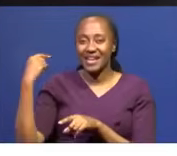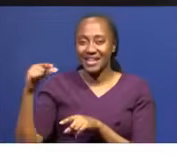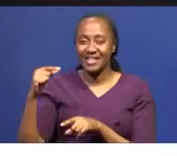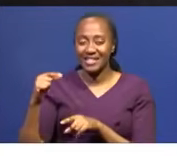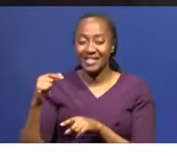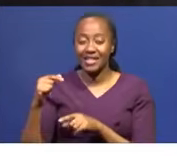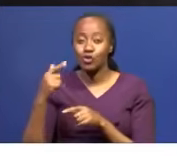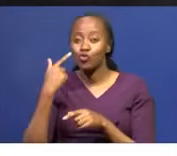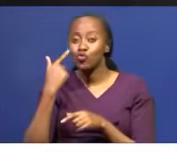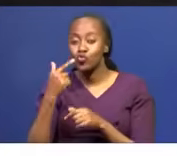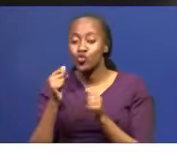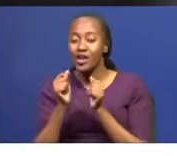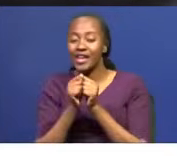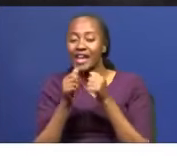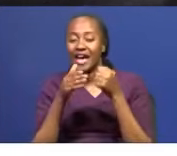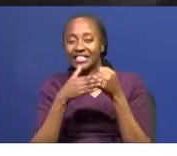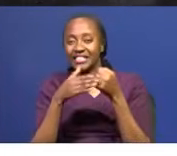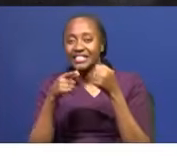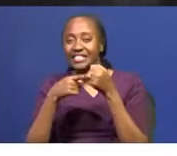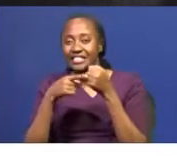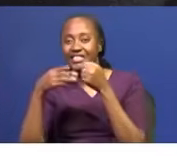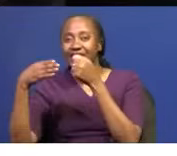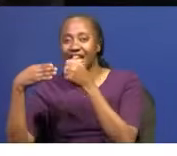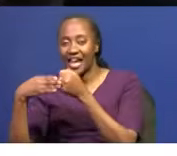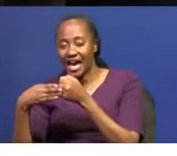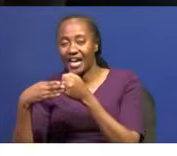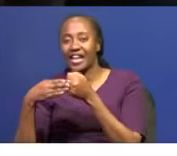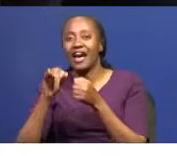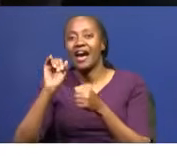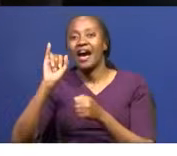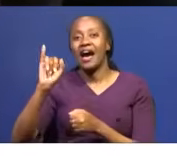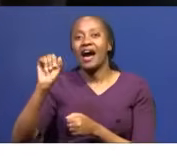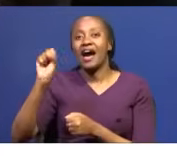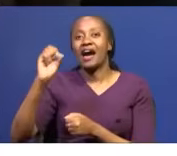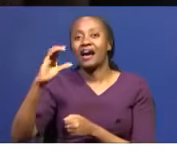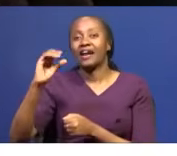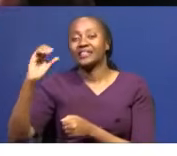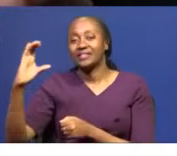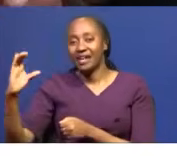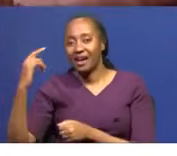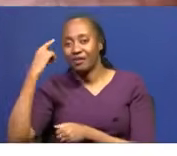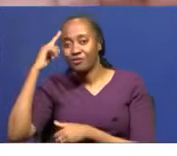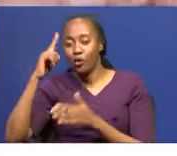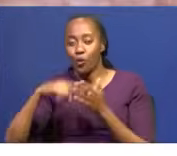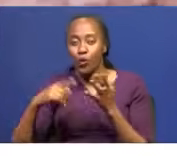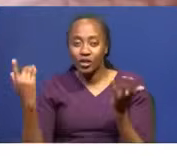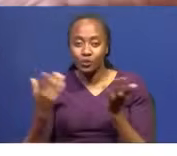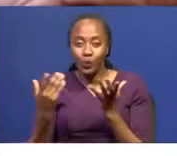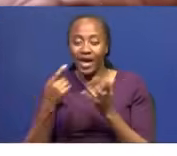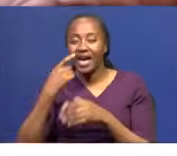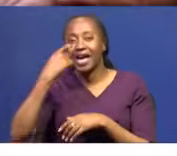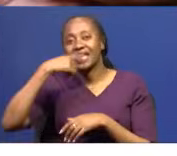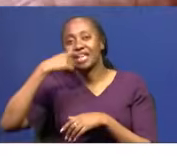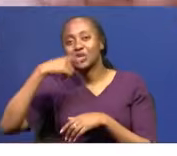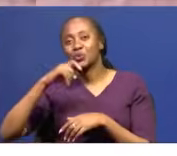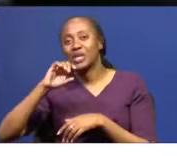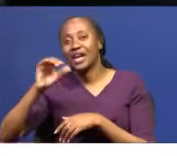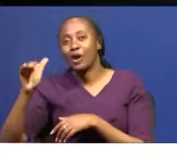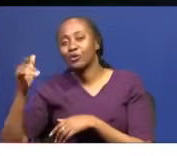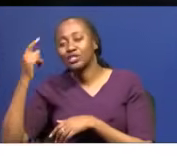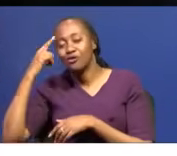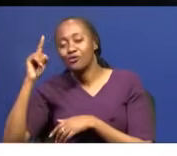in 1969, Dr. Isaac Kalua rose against all odds from the dusty parts of Kitui County to becoming a